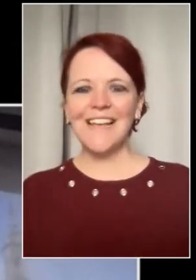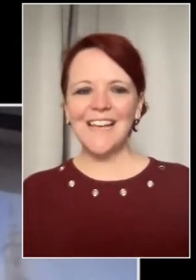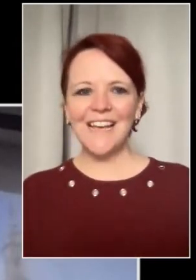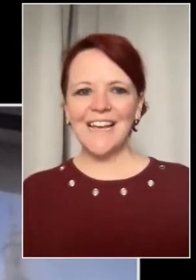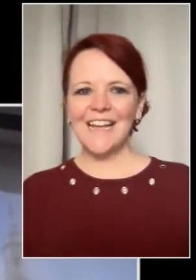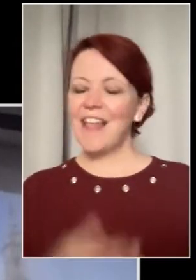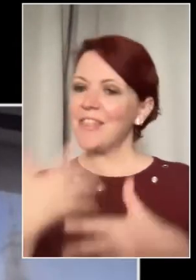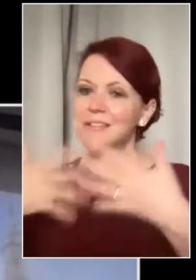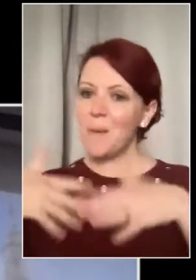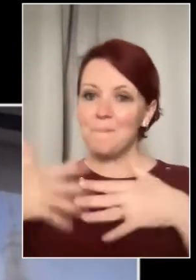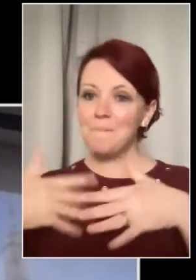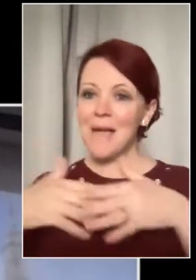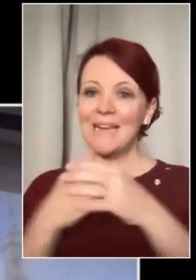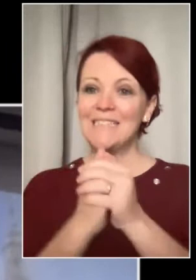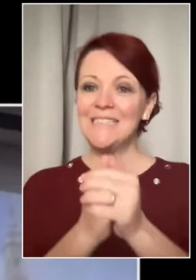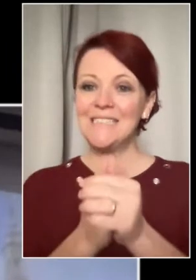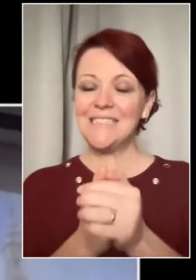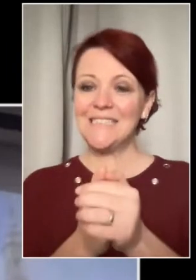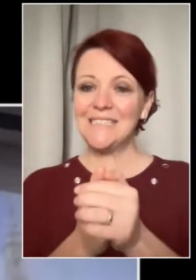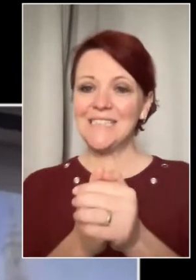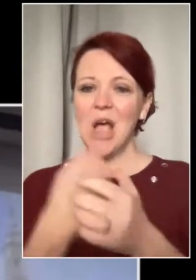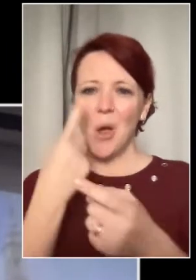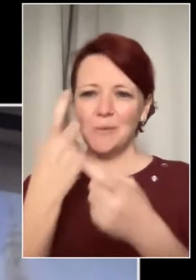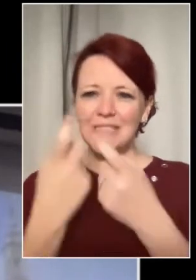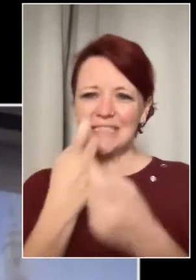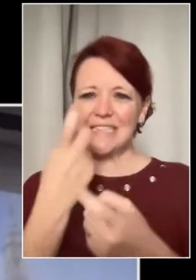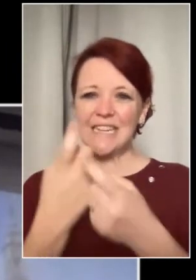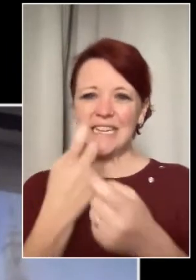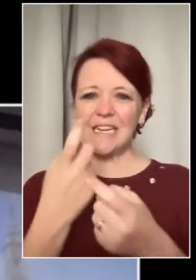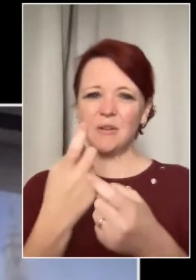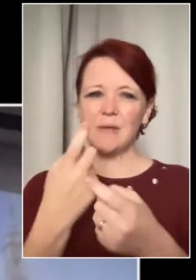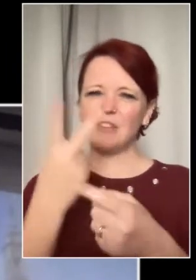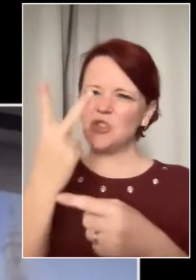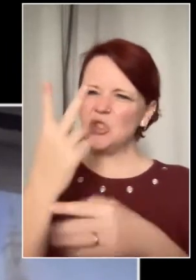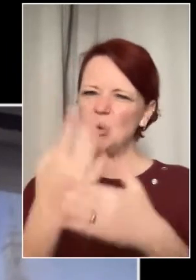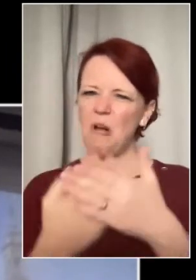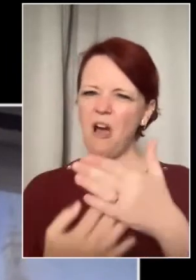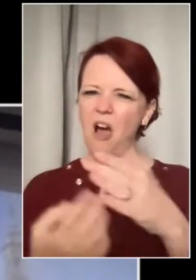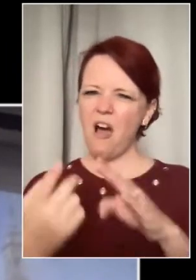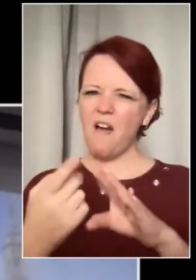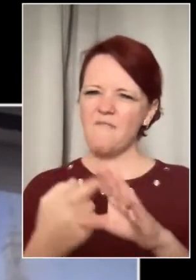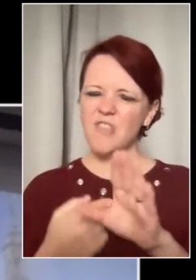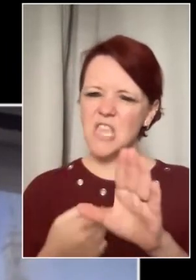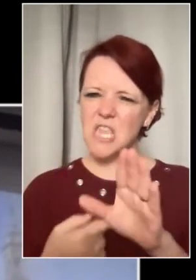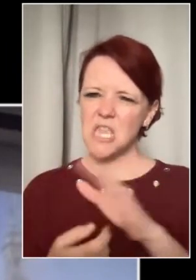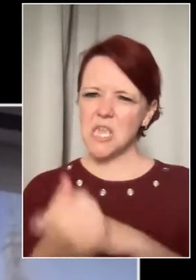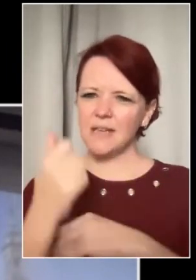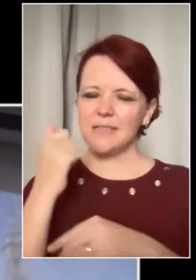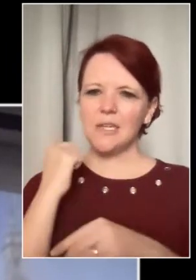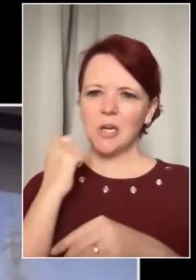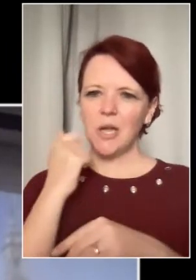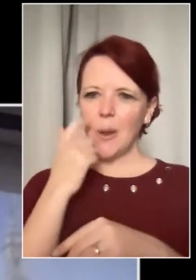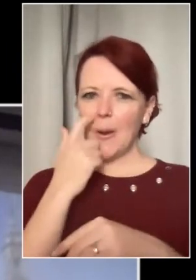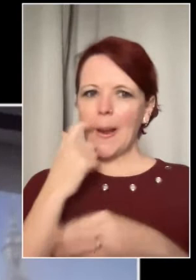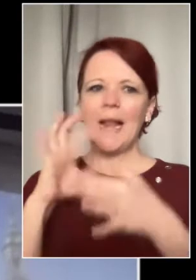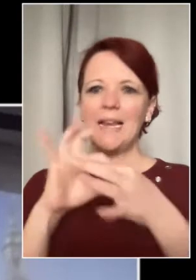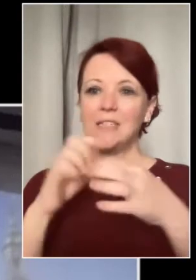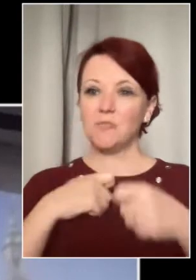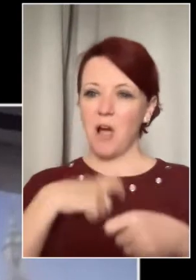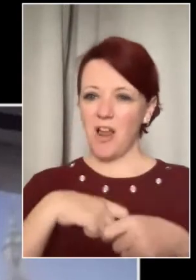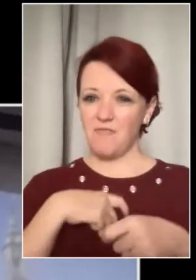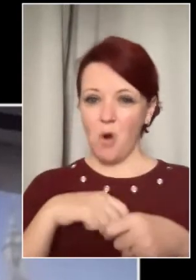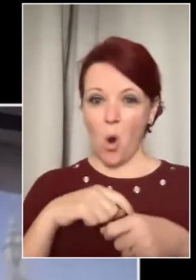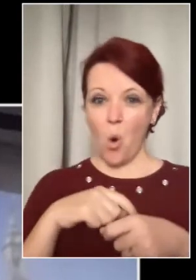That's amazing. I was thinking it was just about 2.5 years ago that in my role as part of the Ambassador Network, I came into your